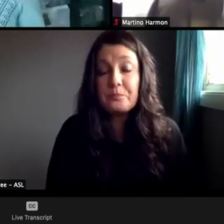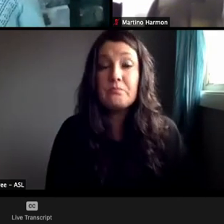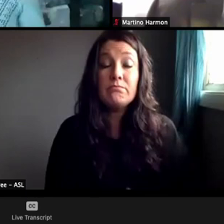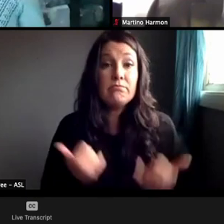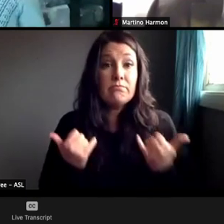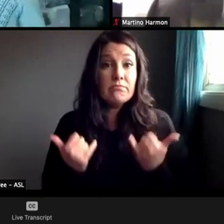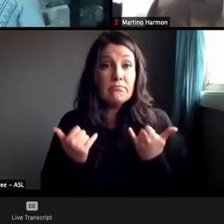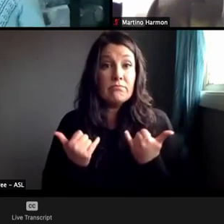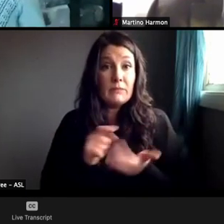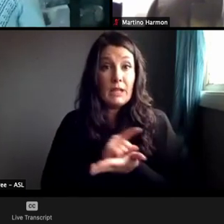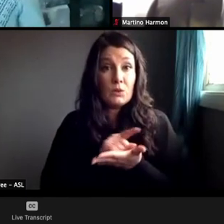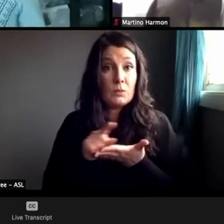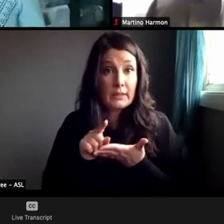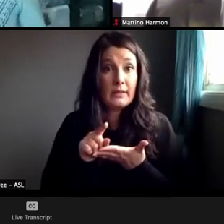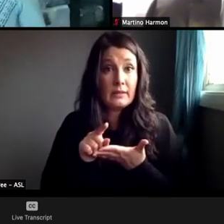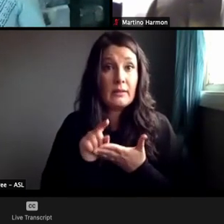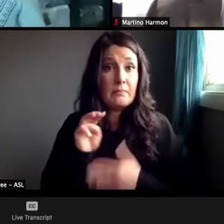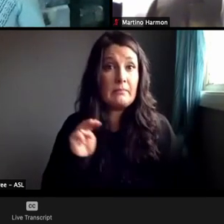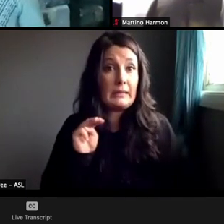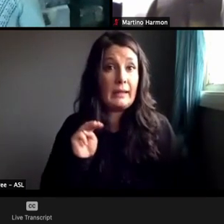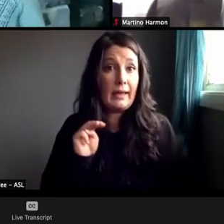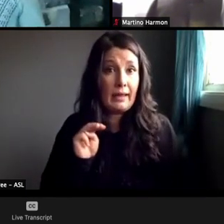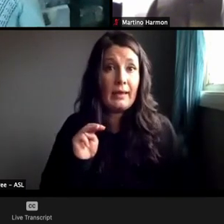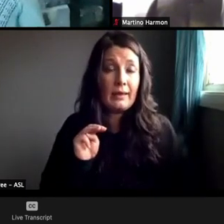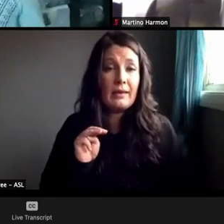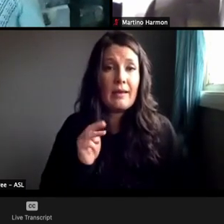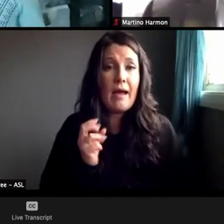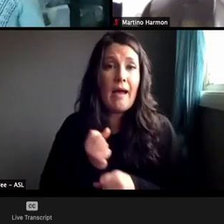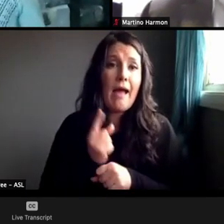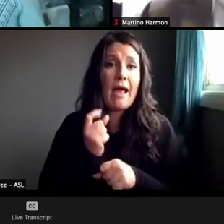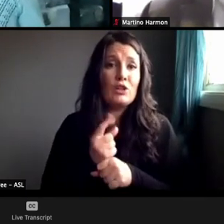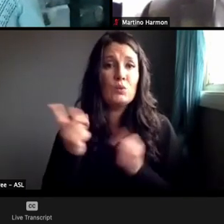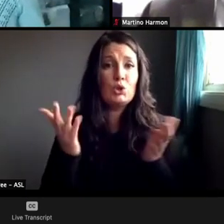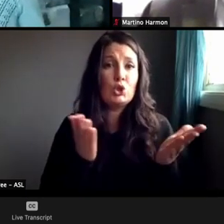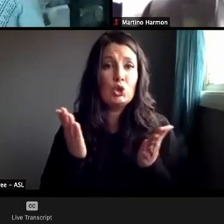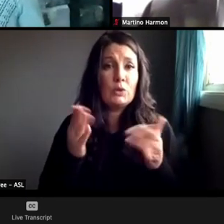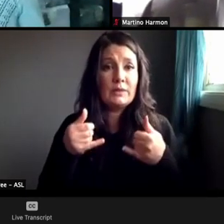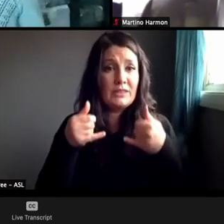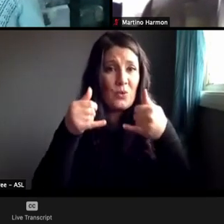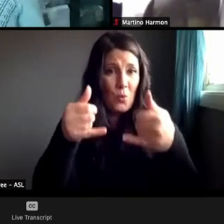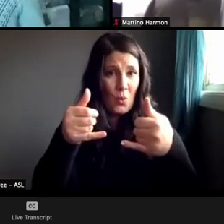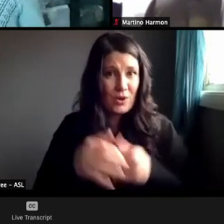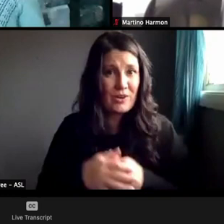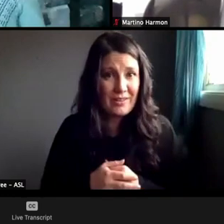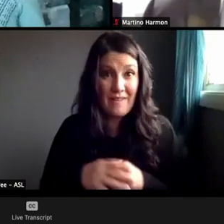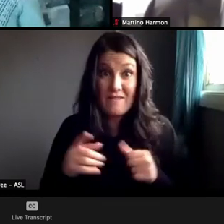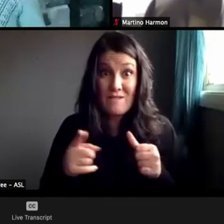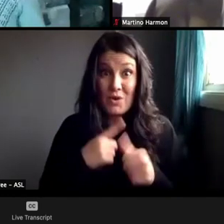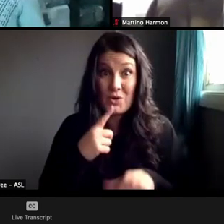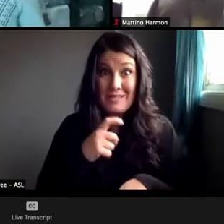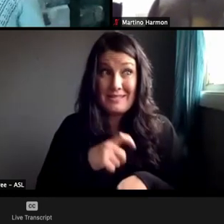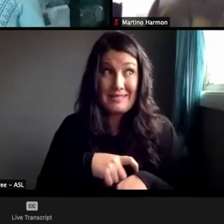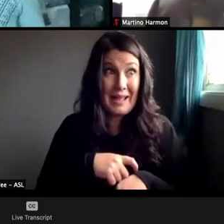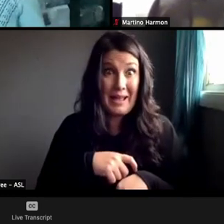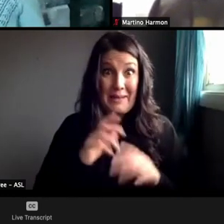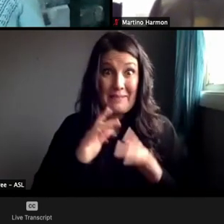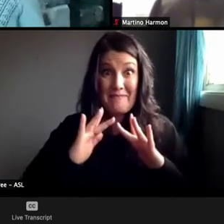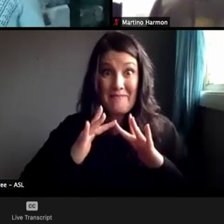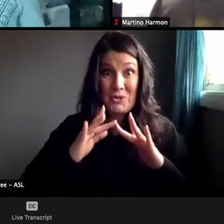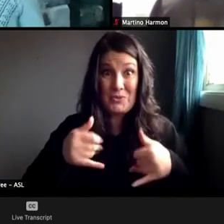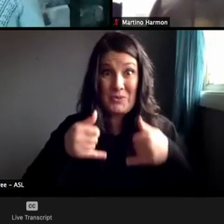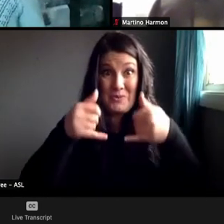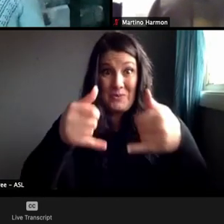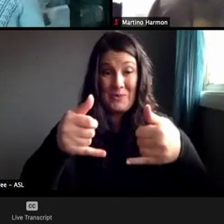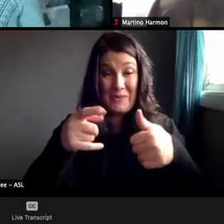we started on Monday with our annual service award, and it's the first time we've ever done a virtual service award. We